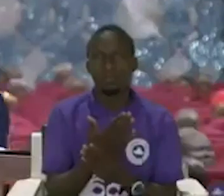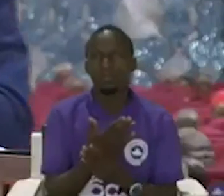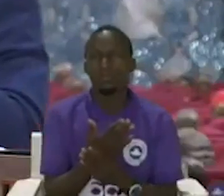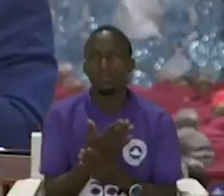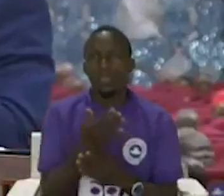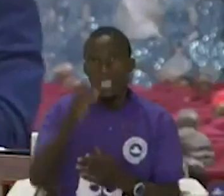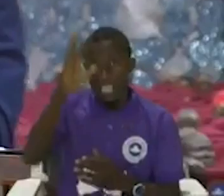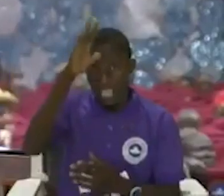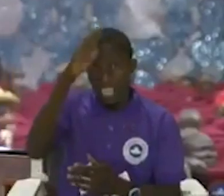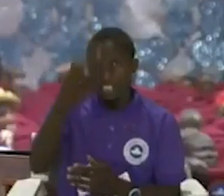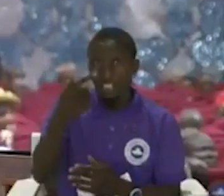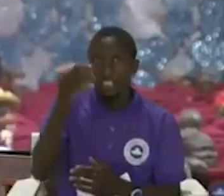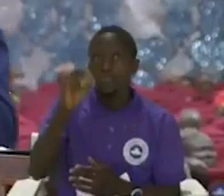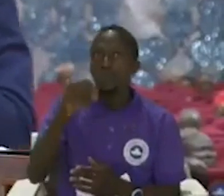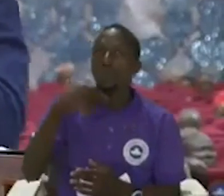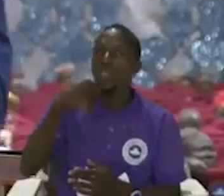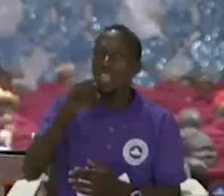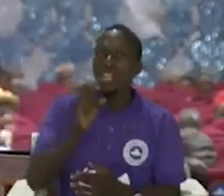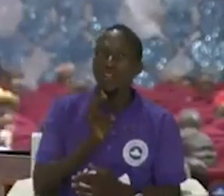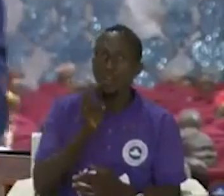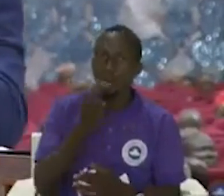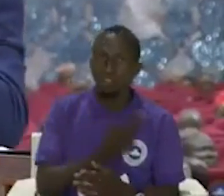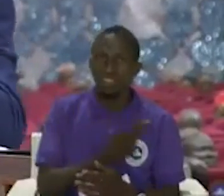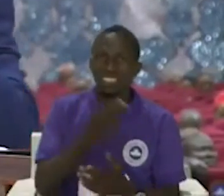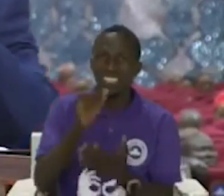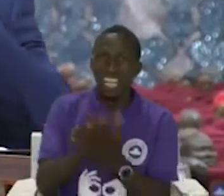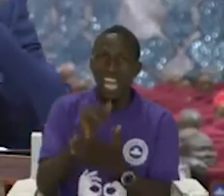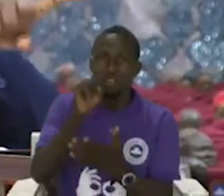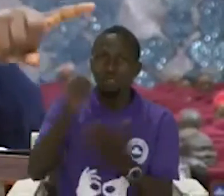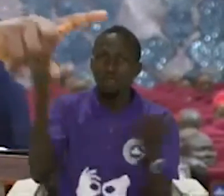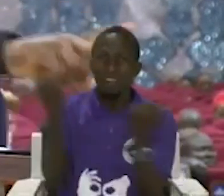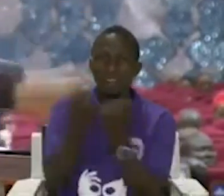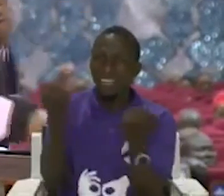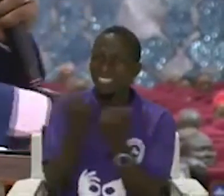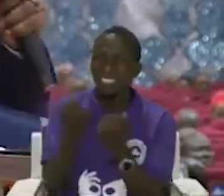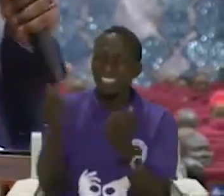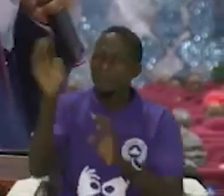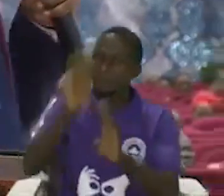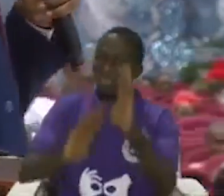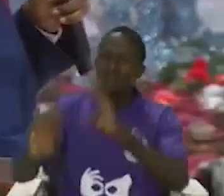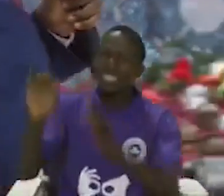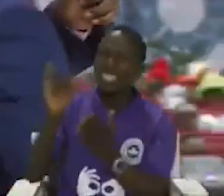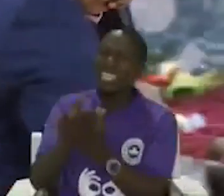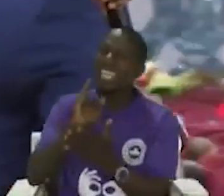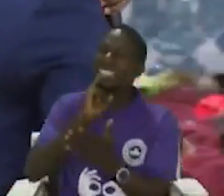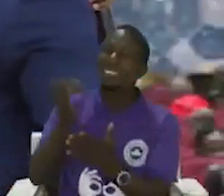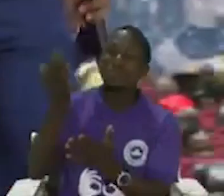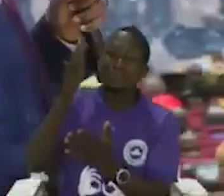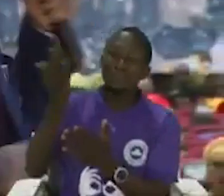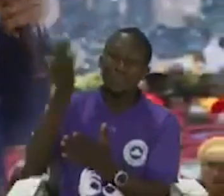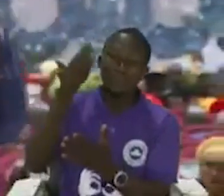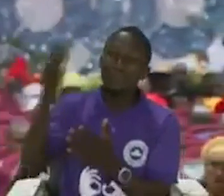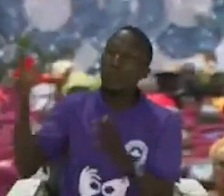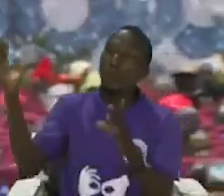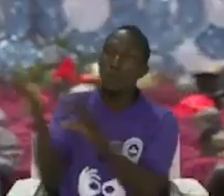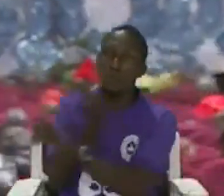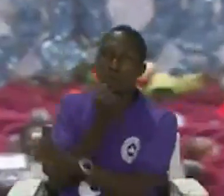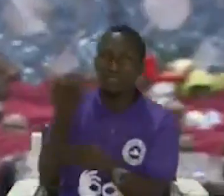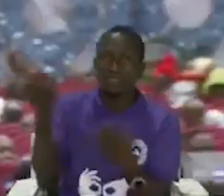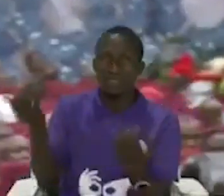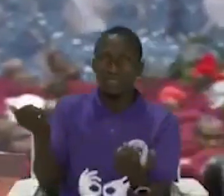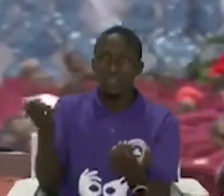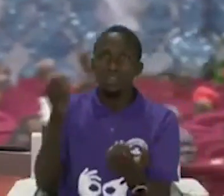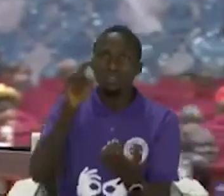That Jesus said to us in the school of disciples. He said you are fighting a battle that is already won. How many of you are watching a match here? Not a live match. You